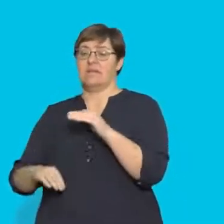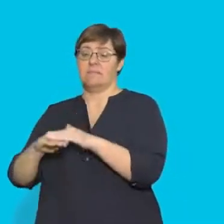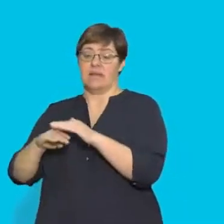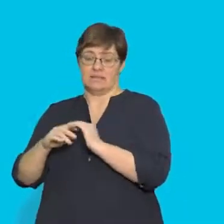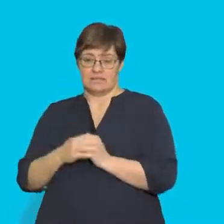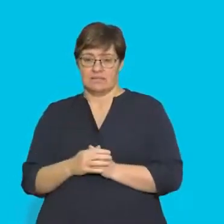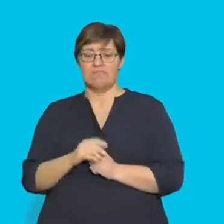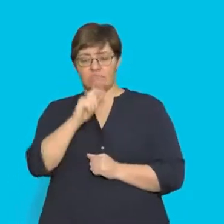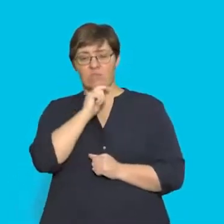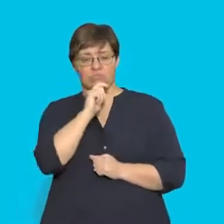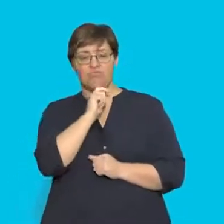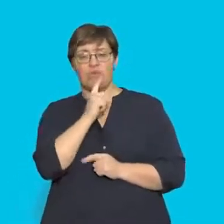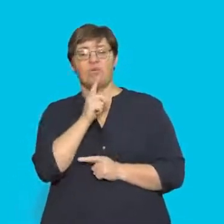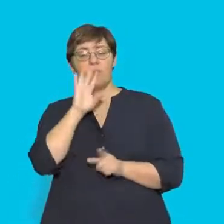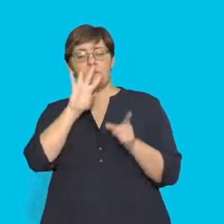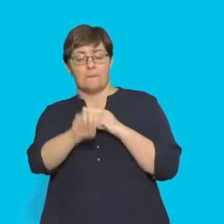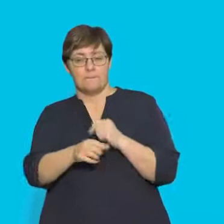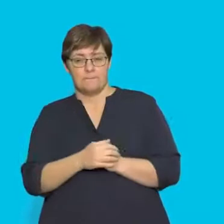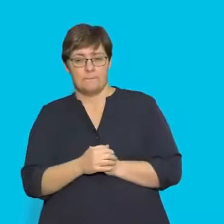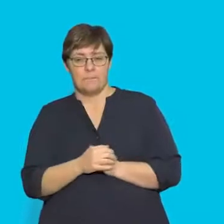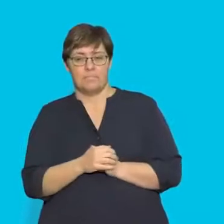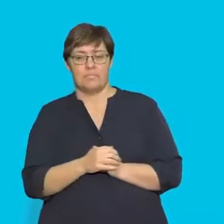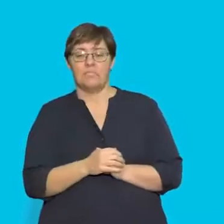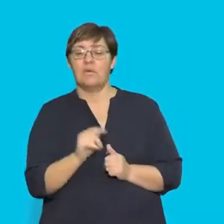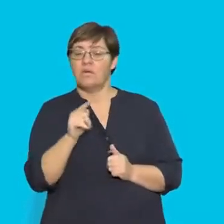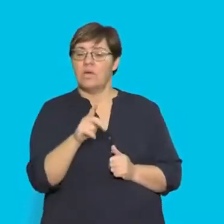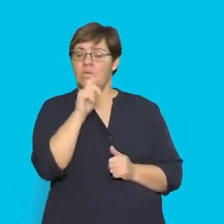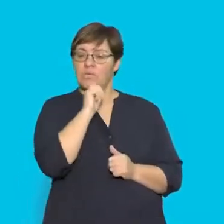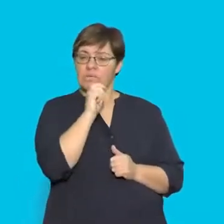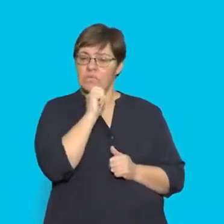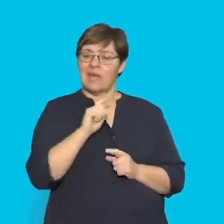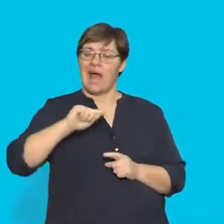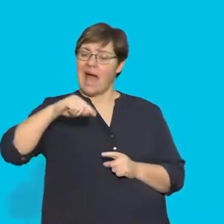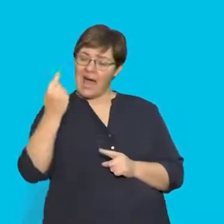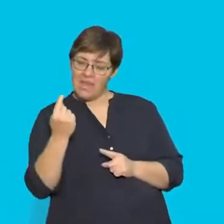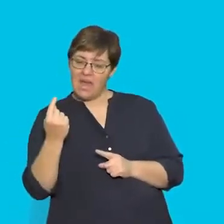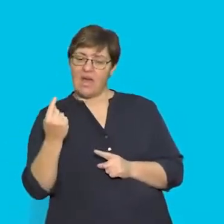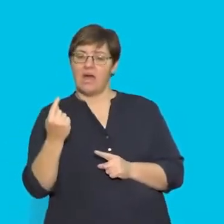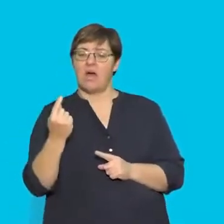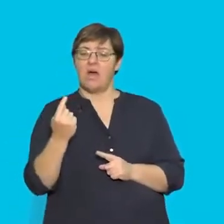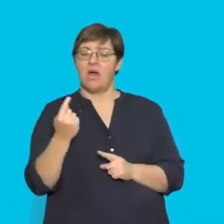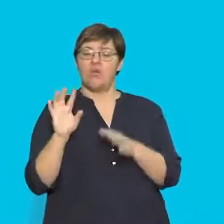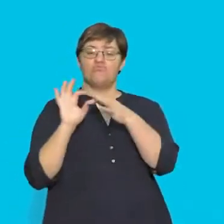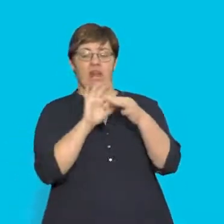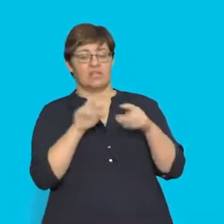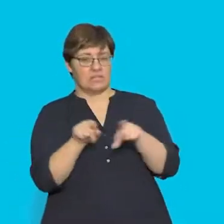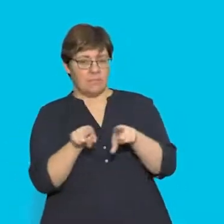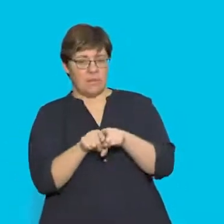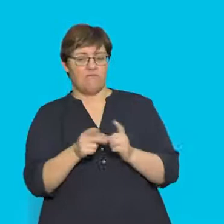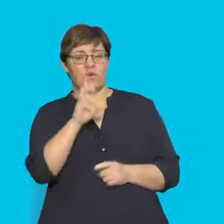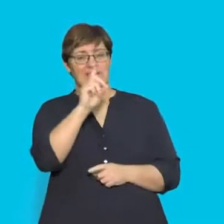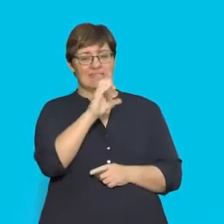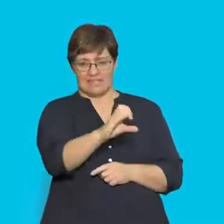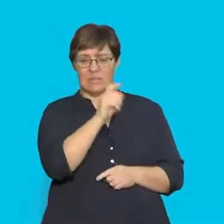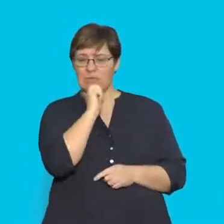useful formula to recognize. And of course, we can use the other power relations that you've used for DC.